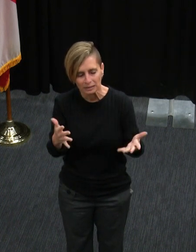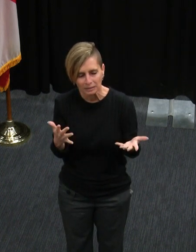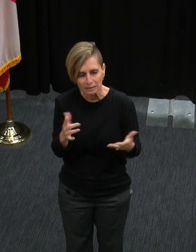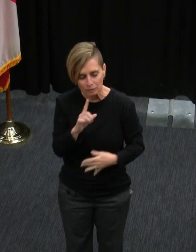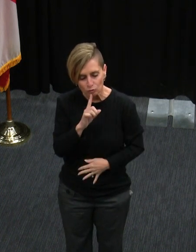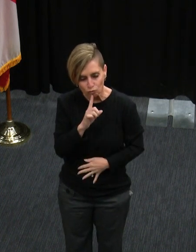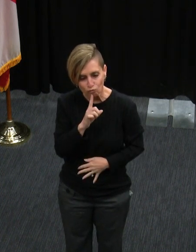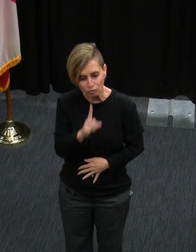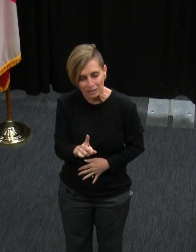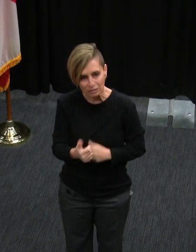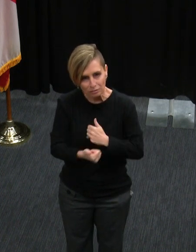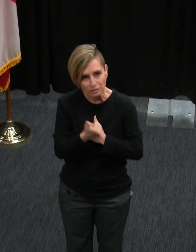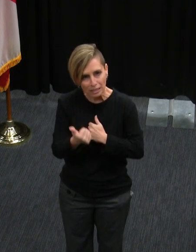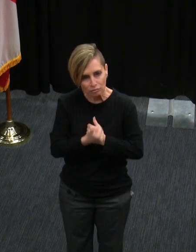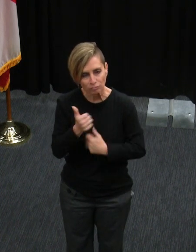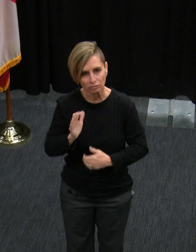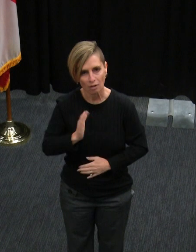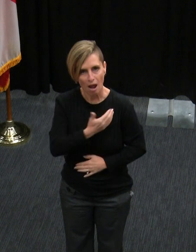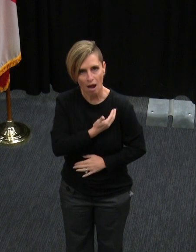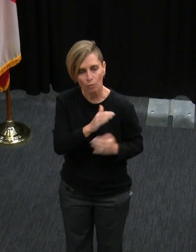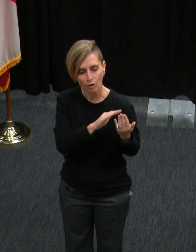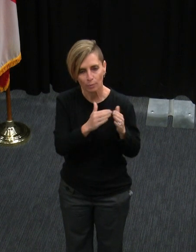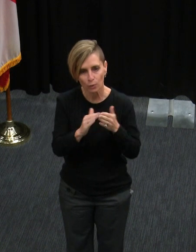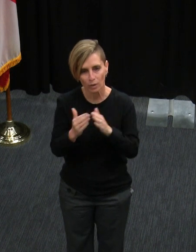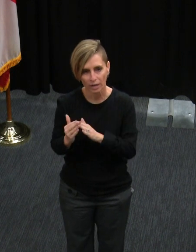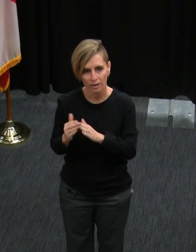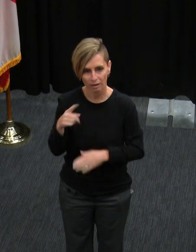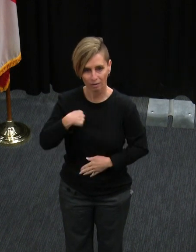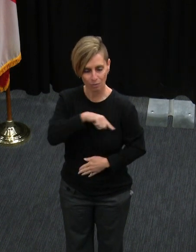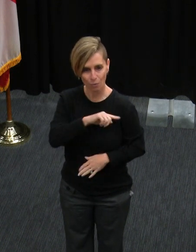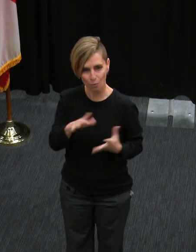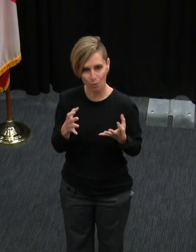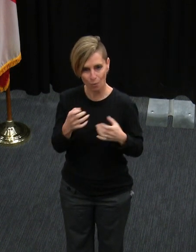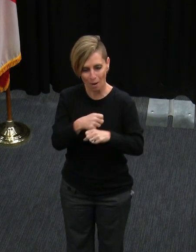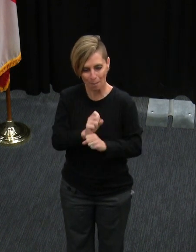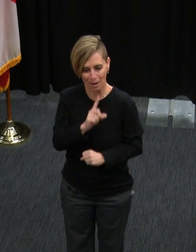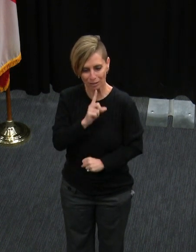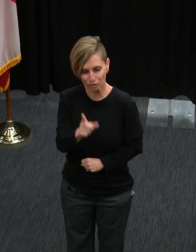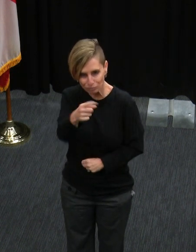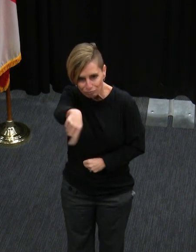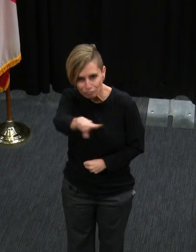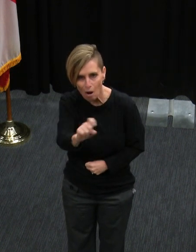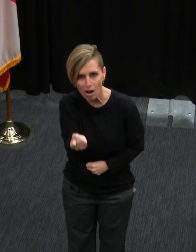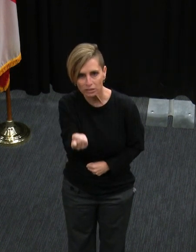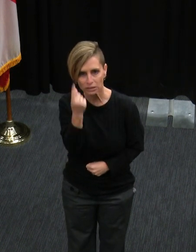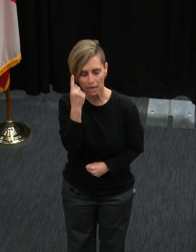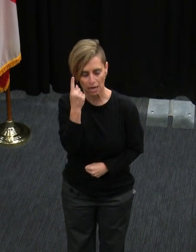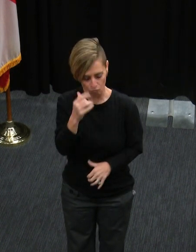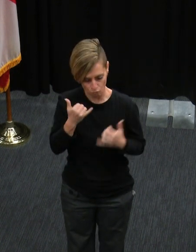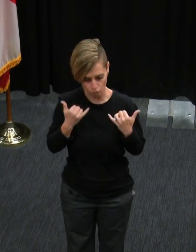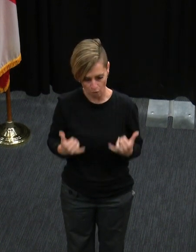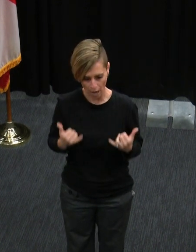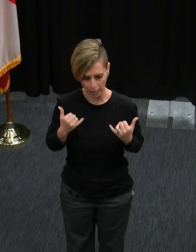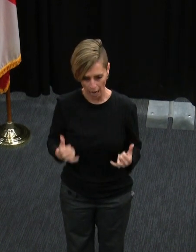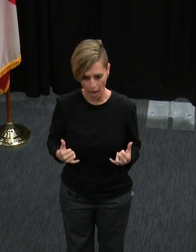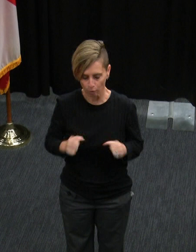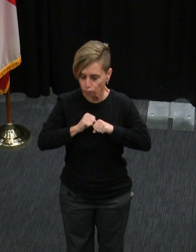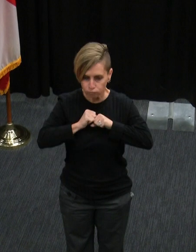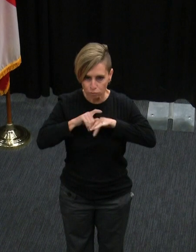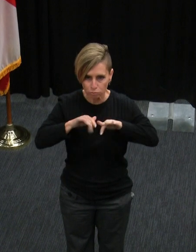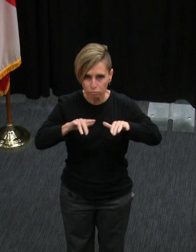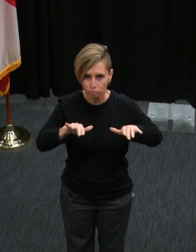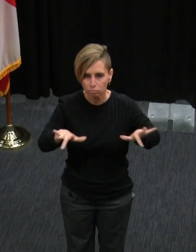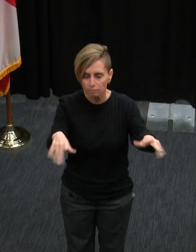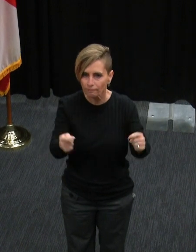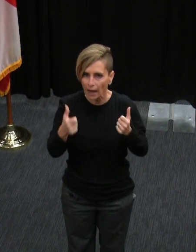and present danger in our community. Just want to make sure that everyone understands we are a hotspot right now. This is not a